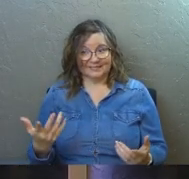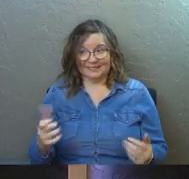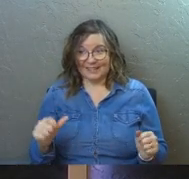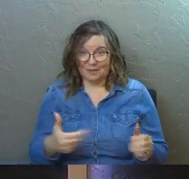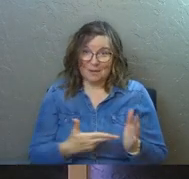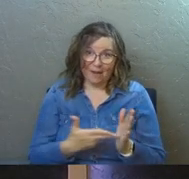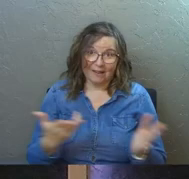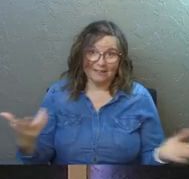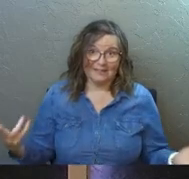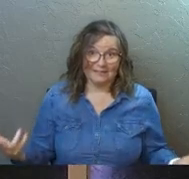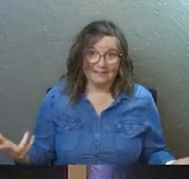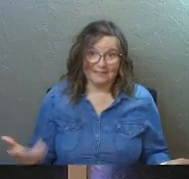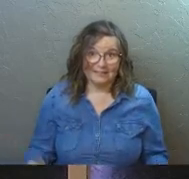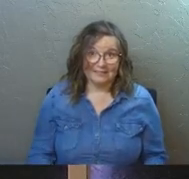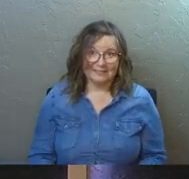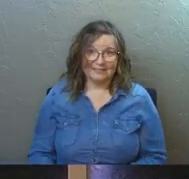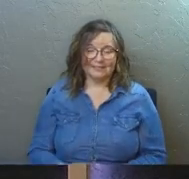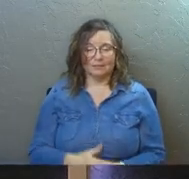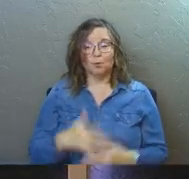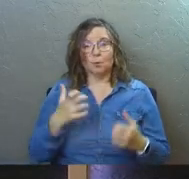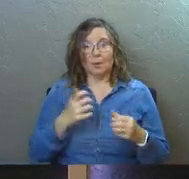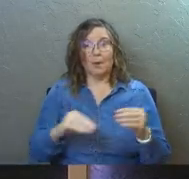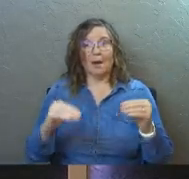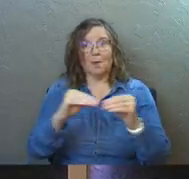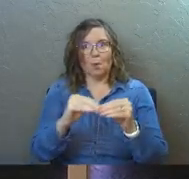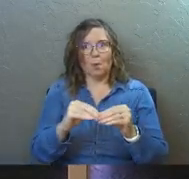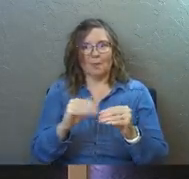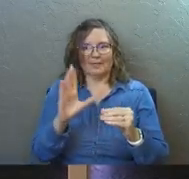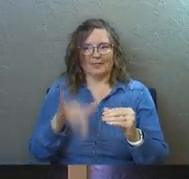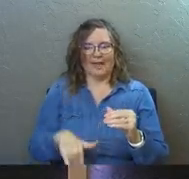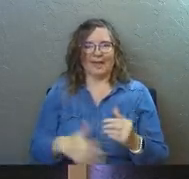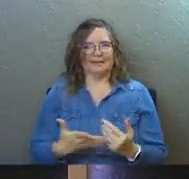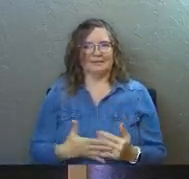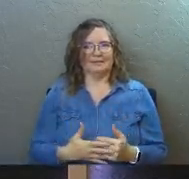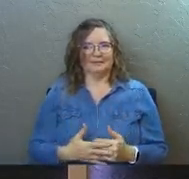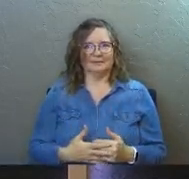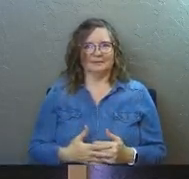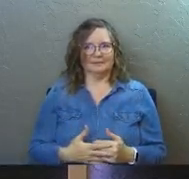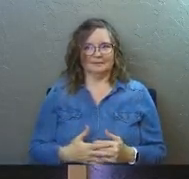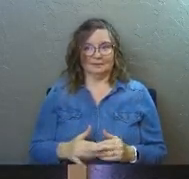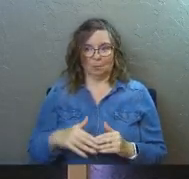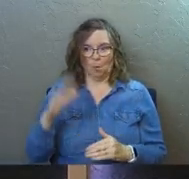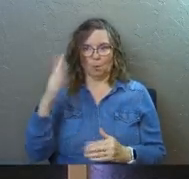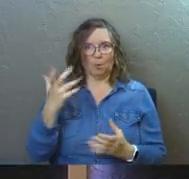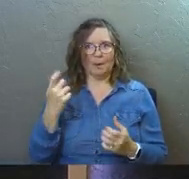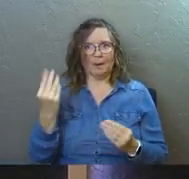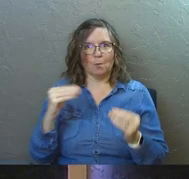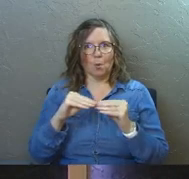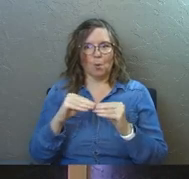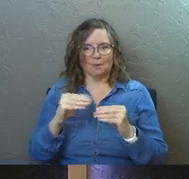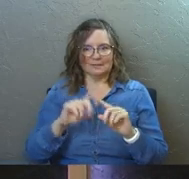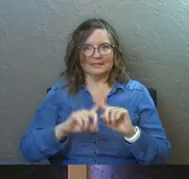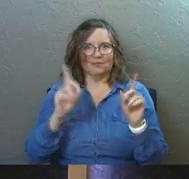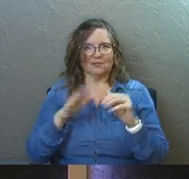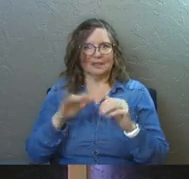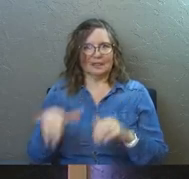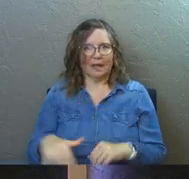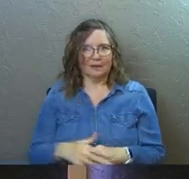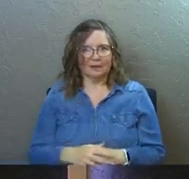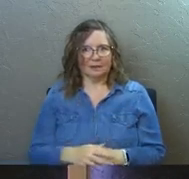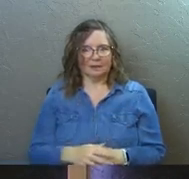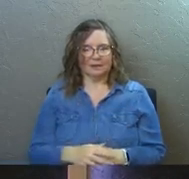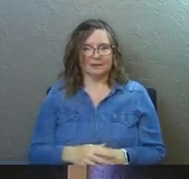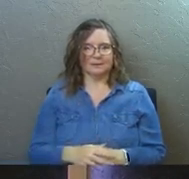Can we be honest? We want more than that. Yeah, like we want something different than that.